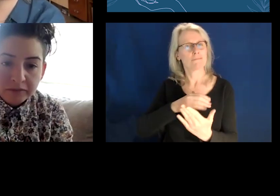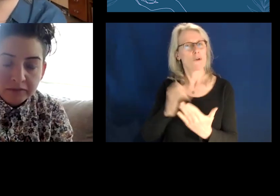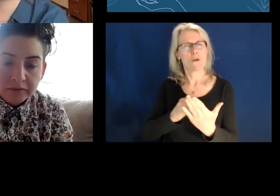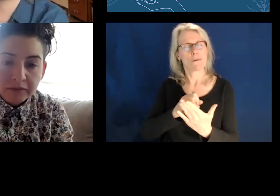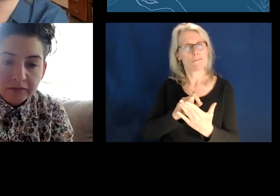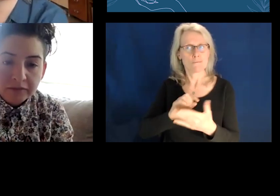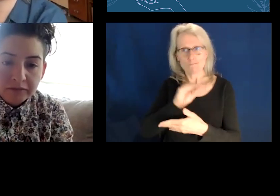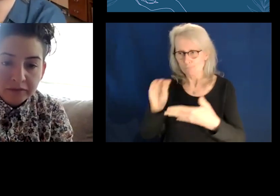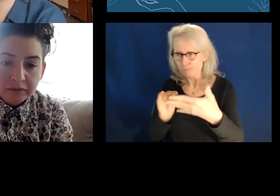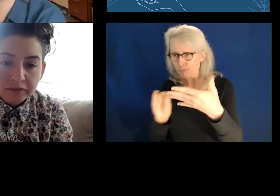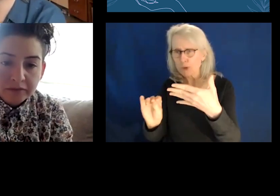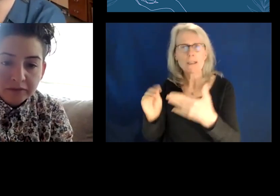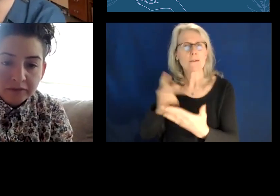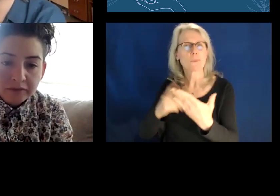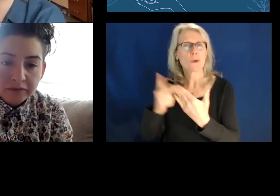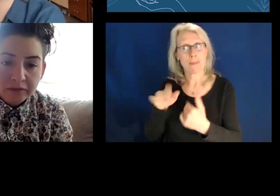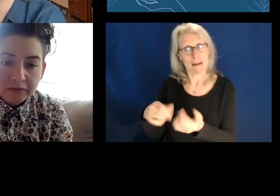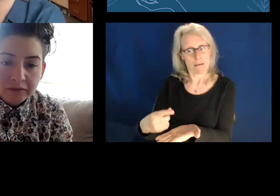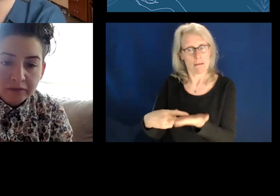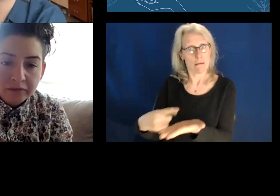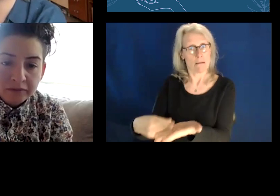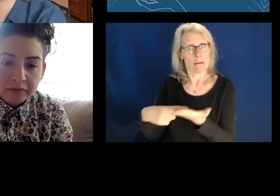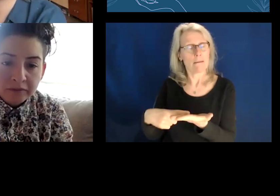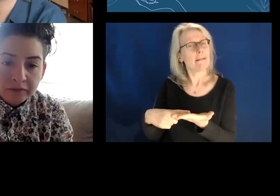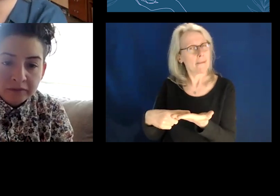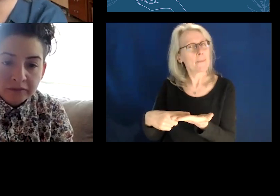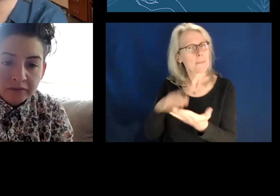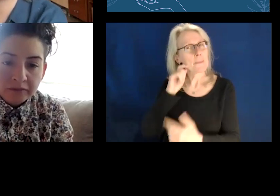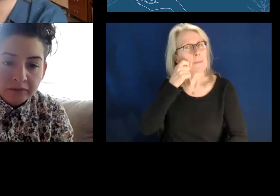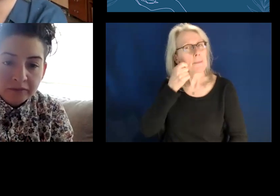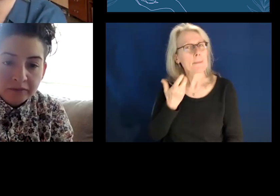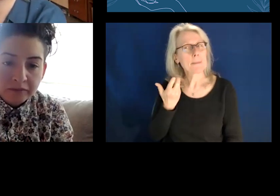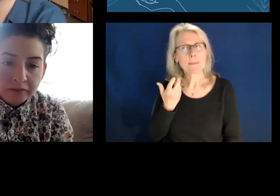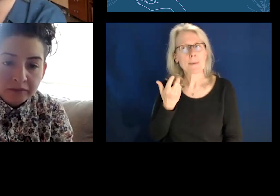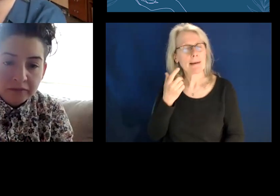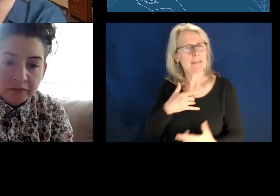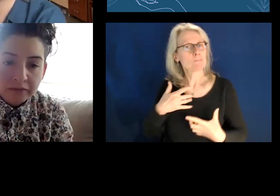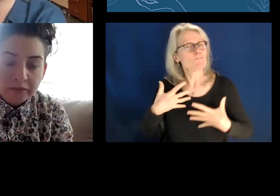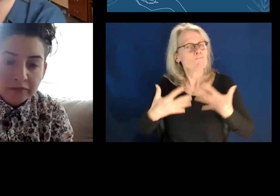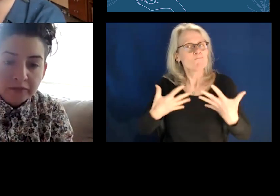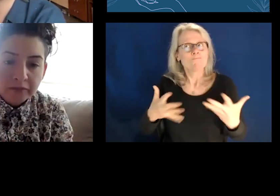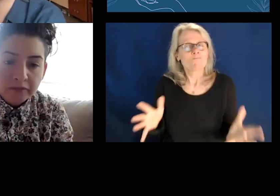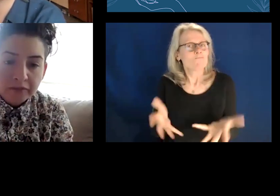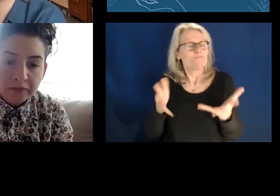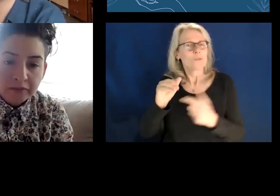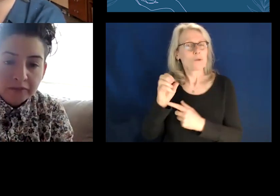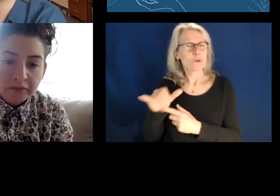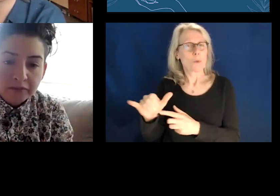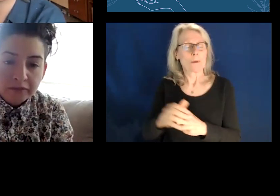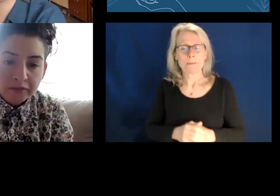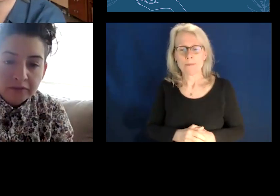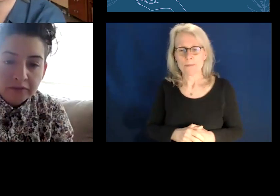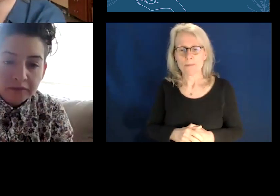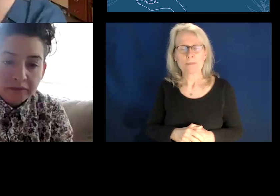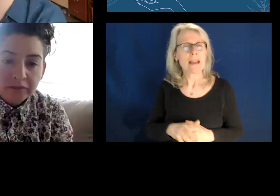and then also a lot of surrounding happenings that, like, going to tech, I can see that people are working,